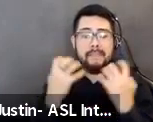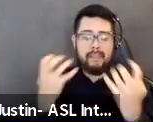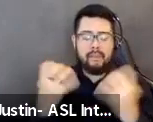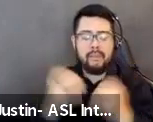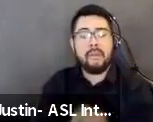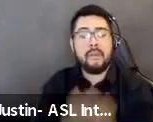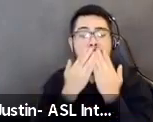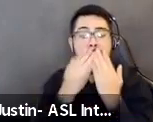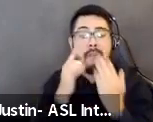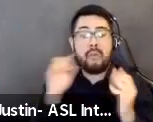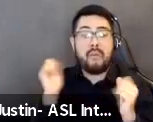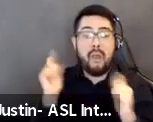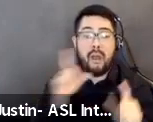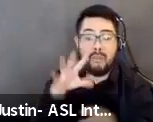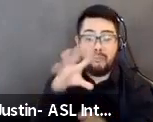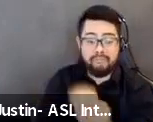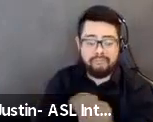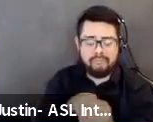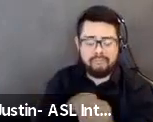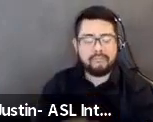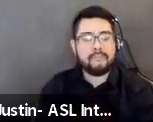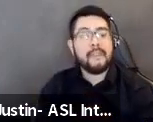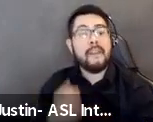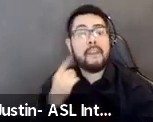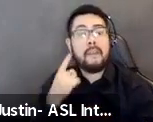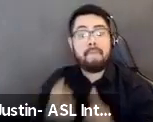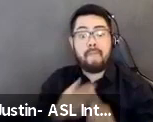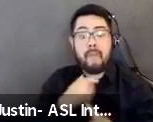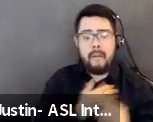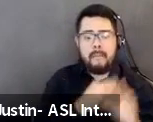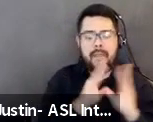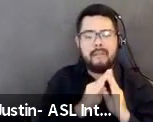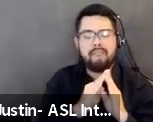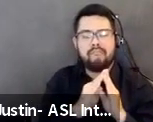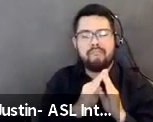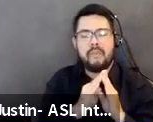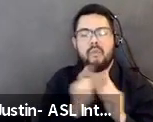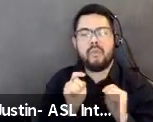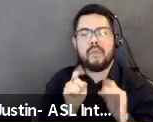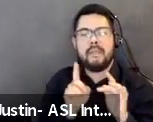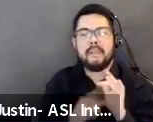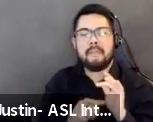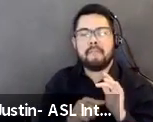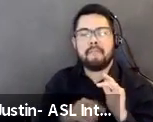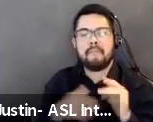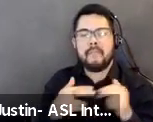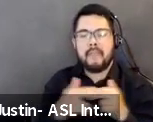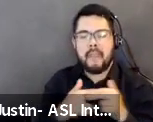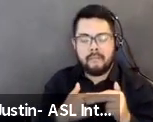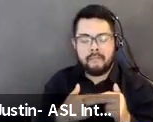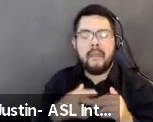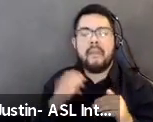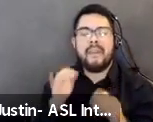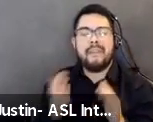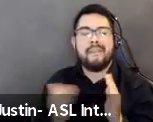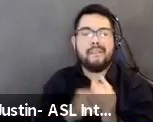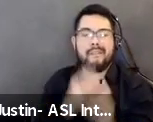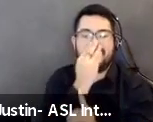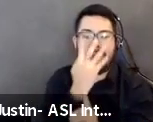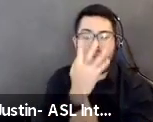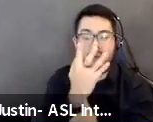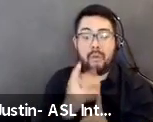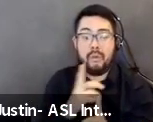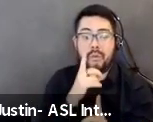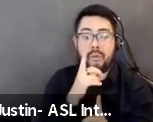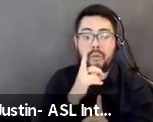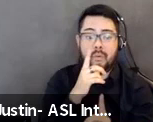everyone who participated as a result you can skip um the next slide that's just a reminder of where we were and who